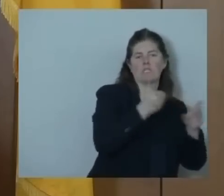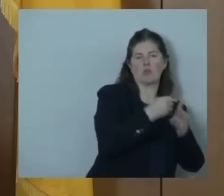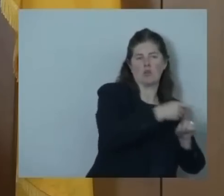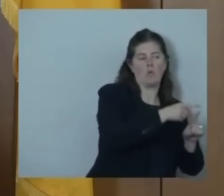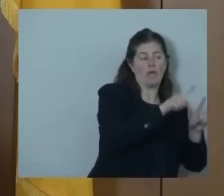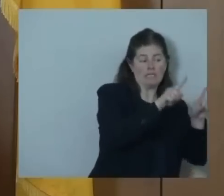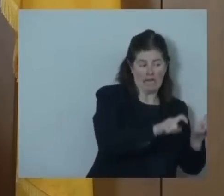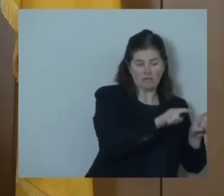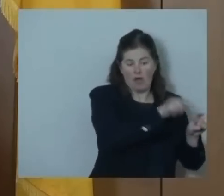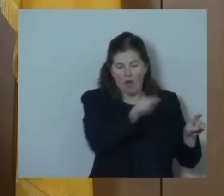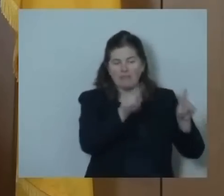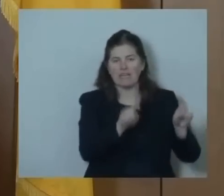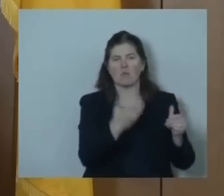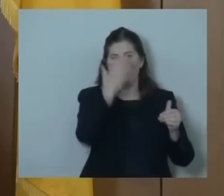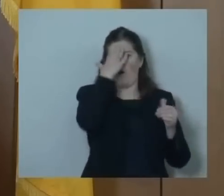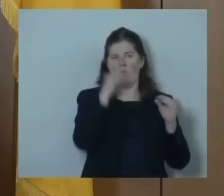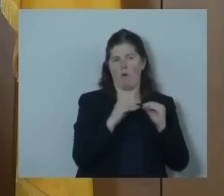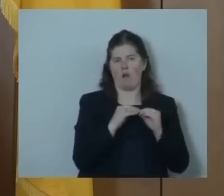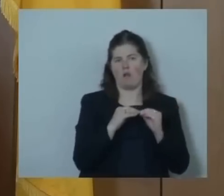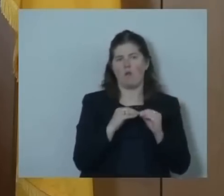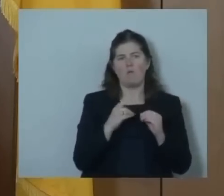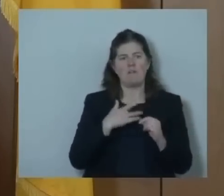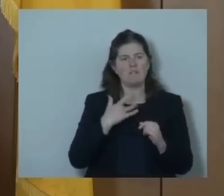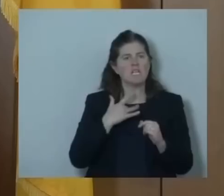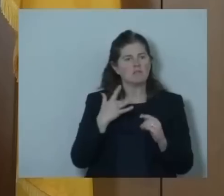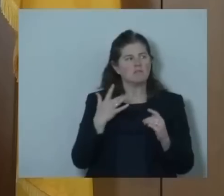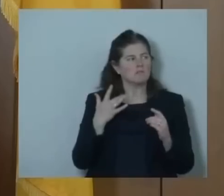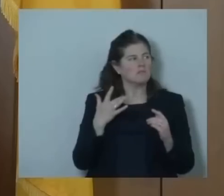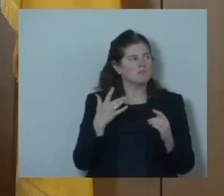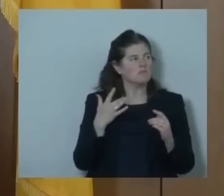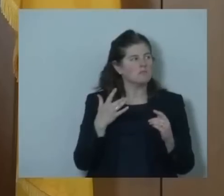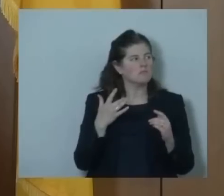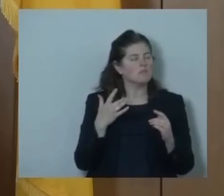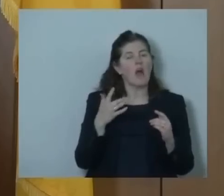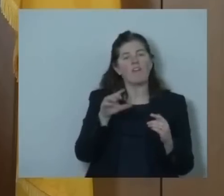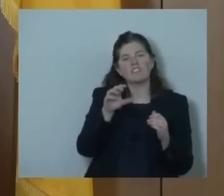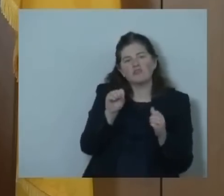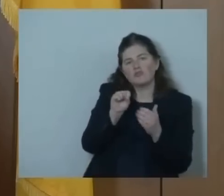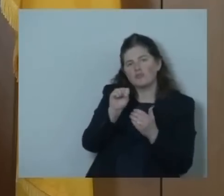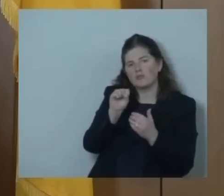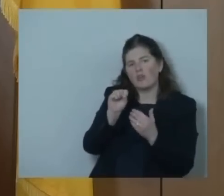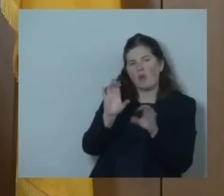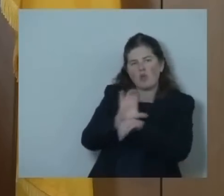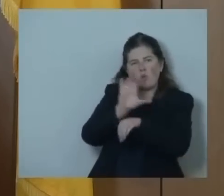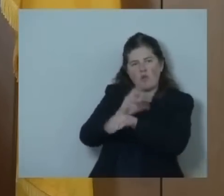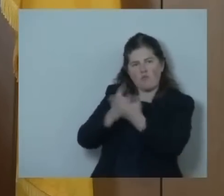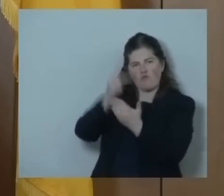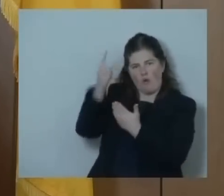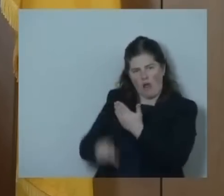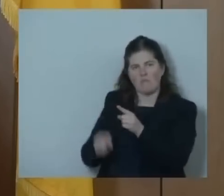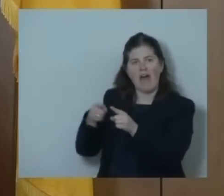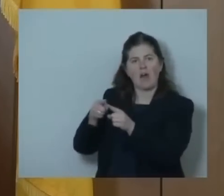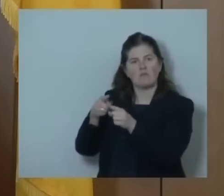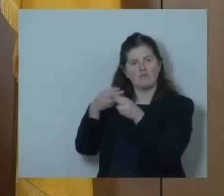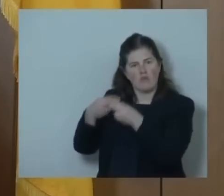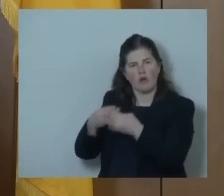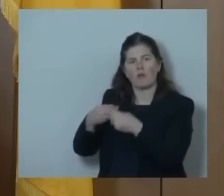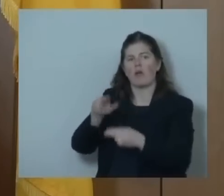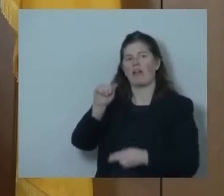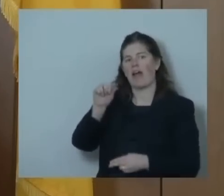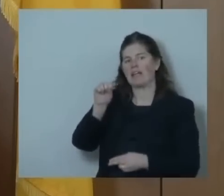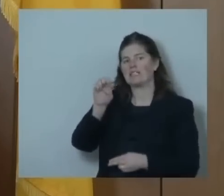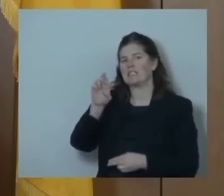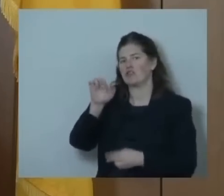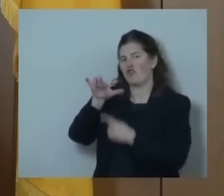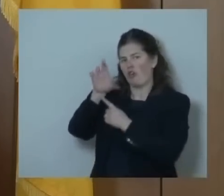we know. We think that Accenture, which is a software product and company, could be one of the tools, if